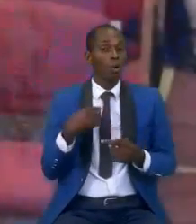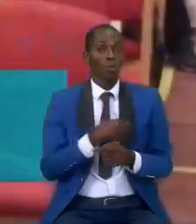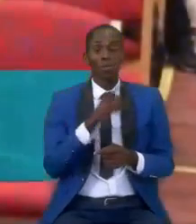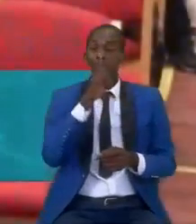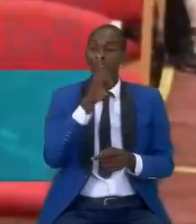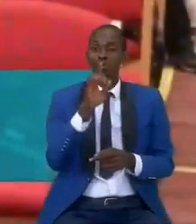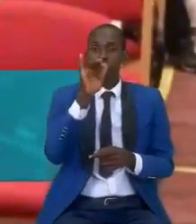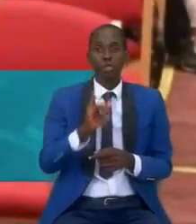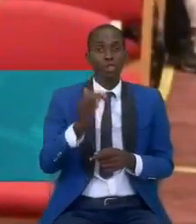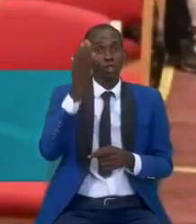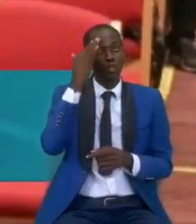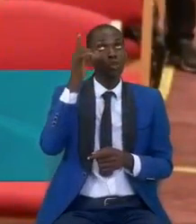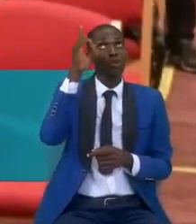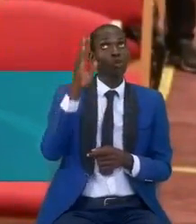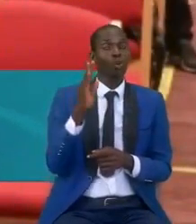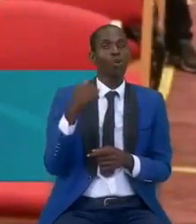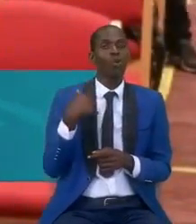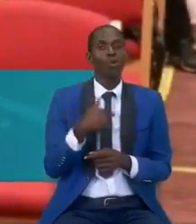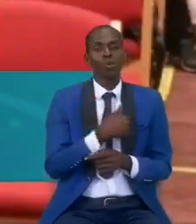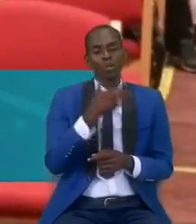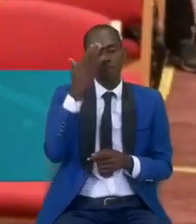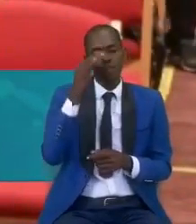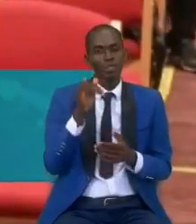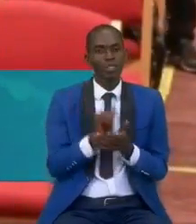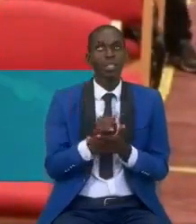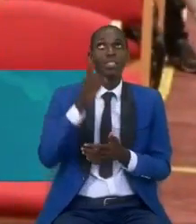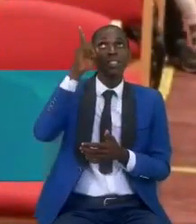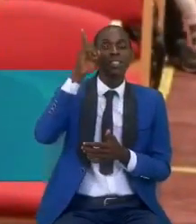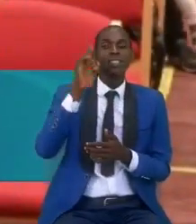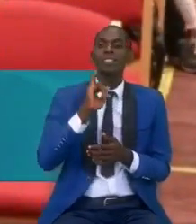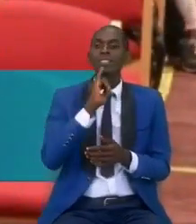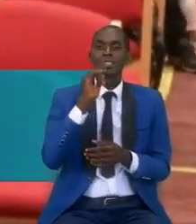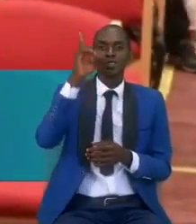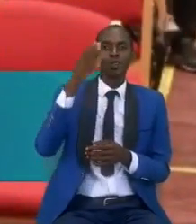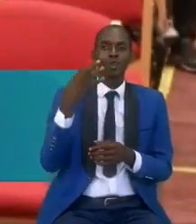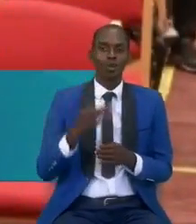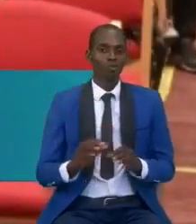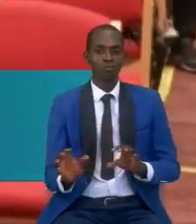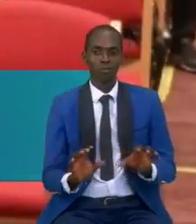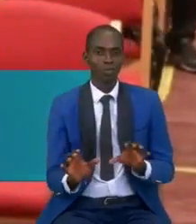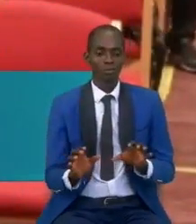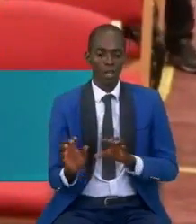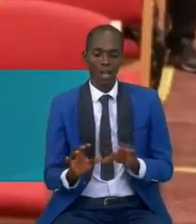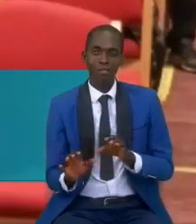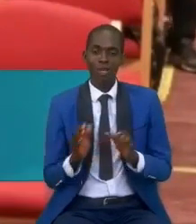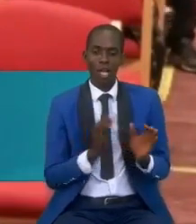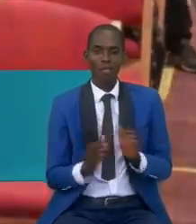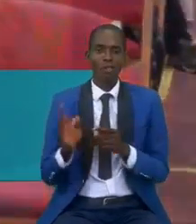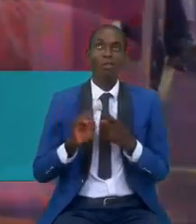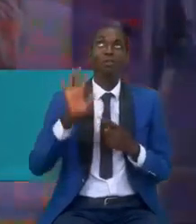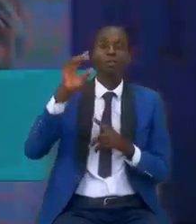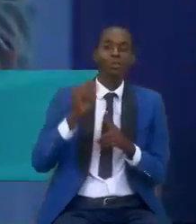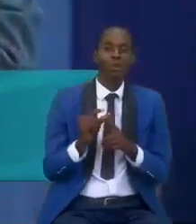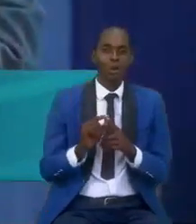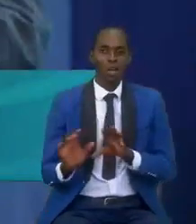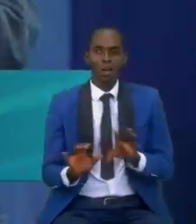word. Action according to his promise. Action according to what he has said he will do. That's what brings performance. And